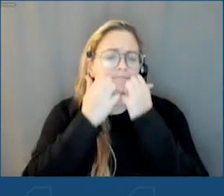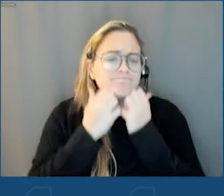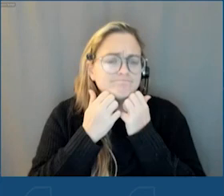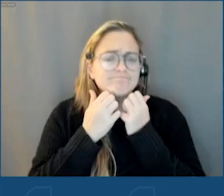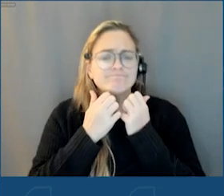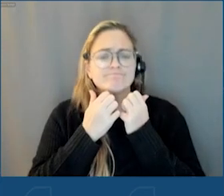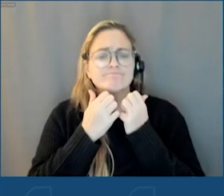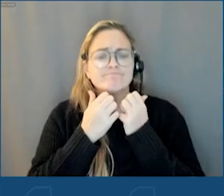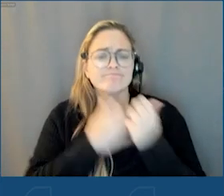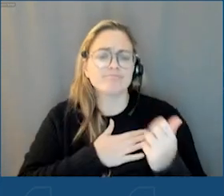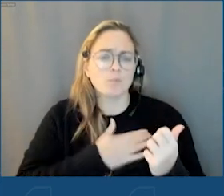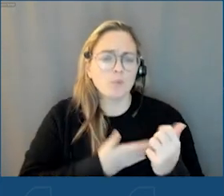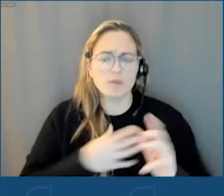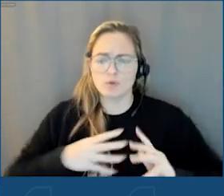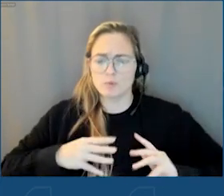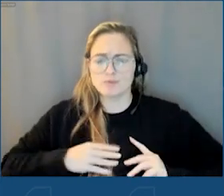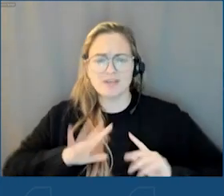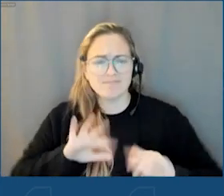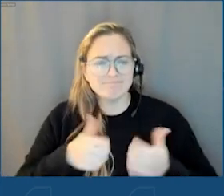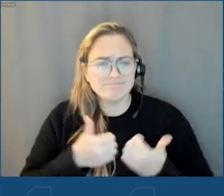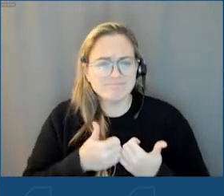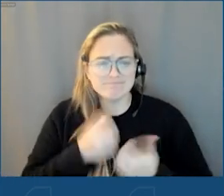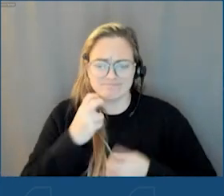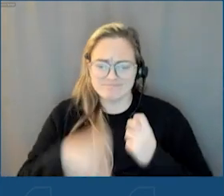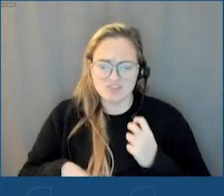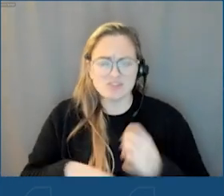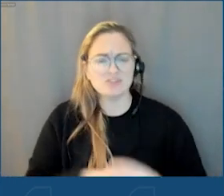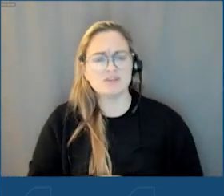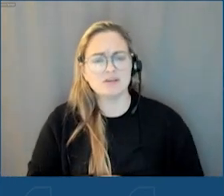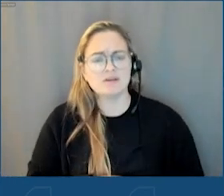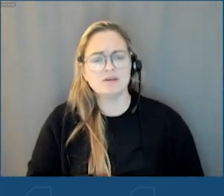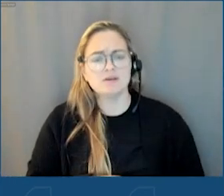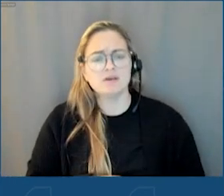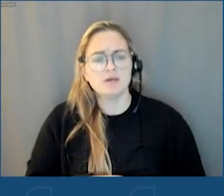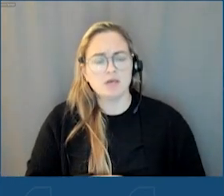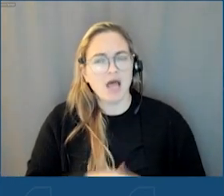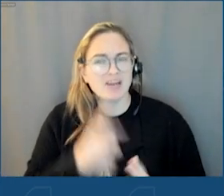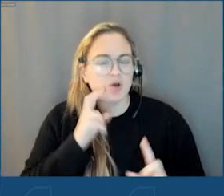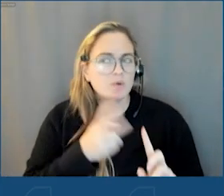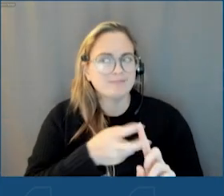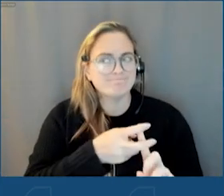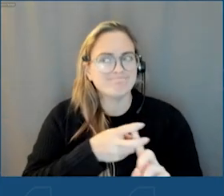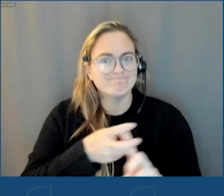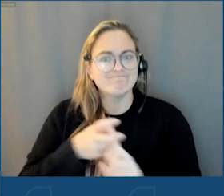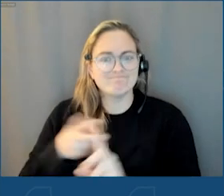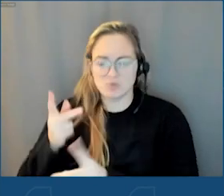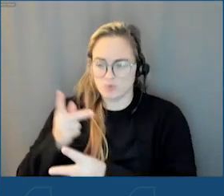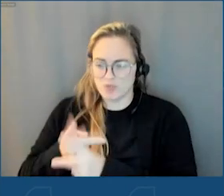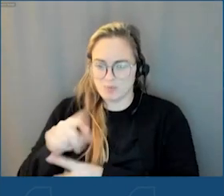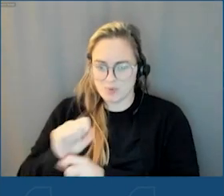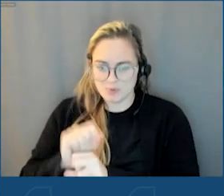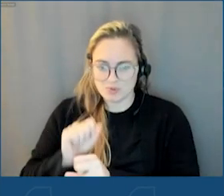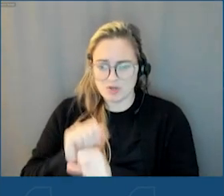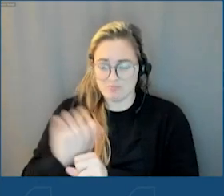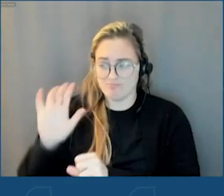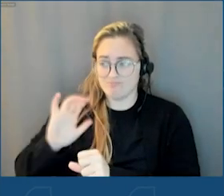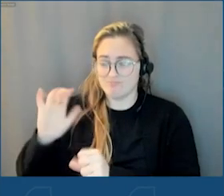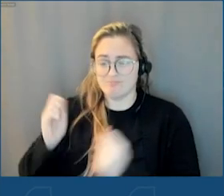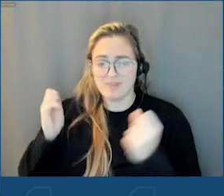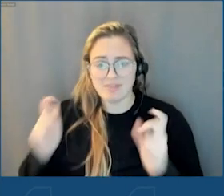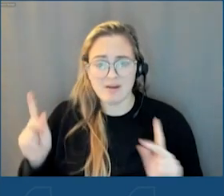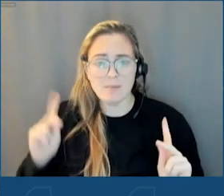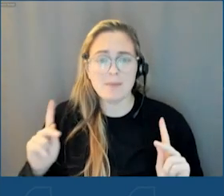willing to make the tough decisions. And I know it's hard to recruit people to be in these positions now. There was a time when there was a lot of